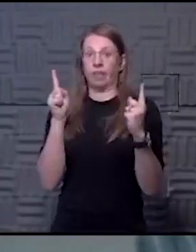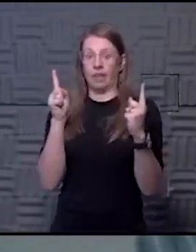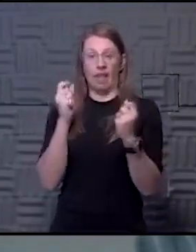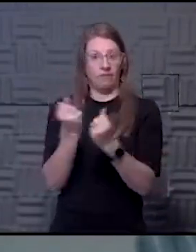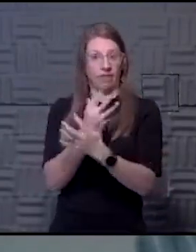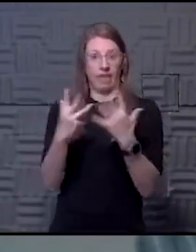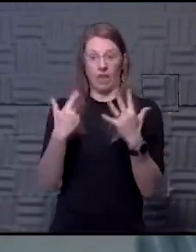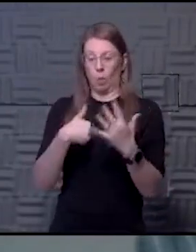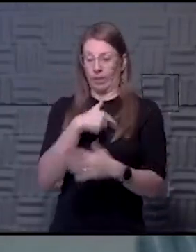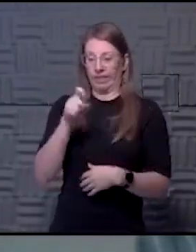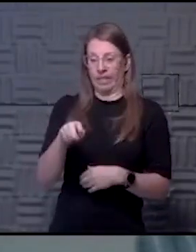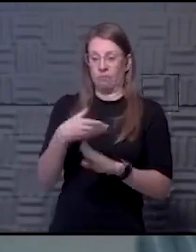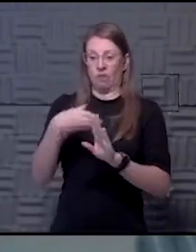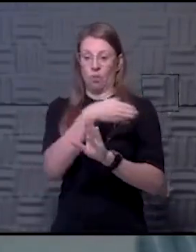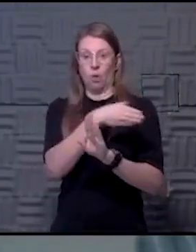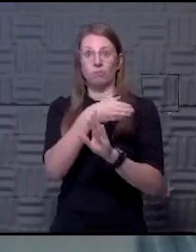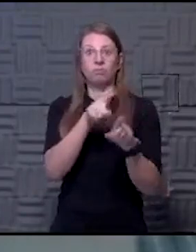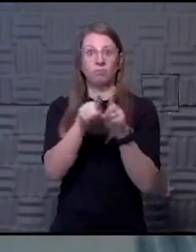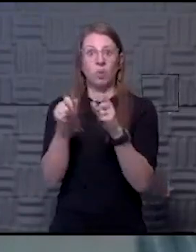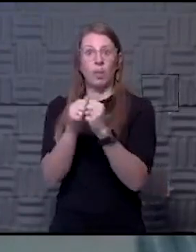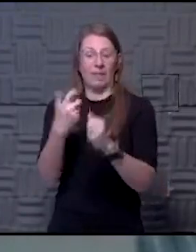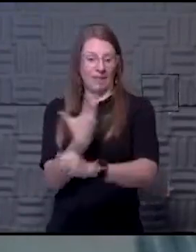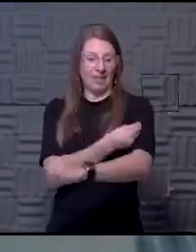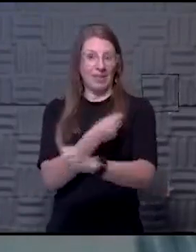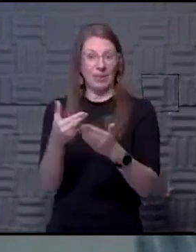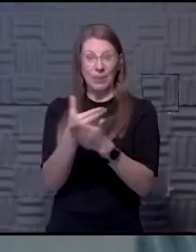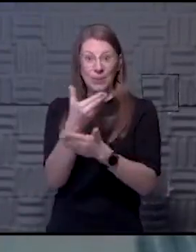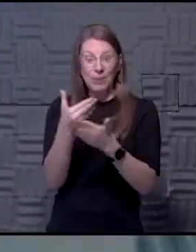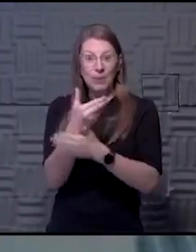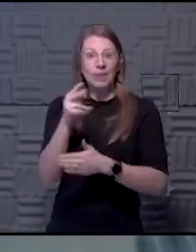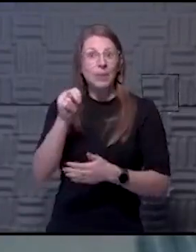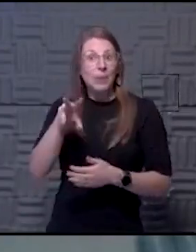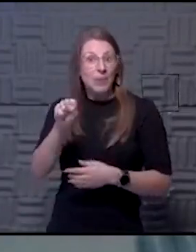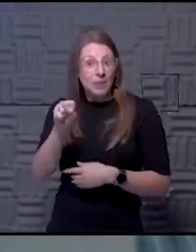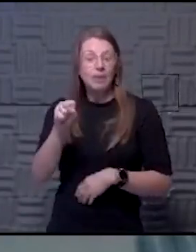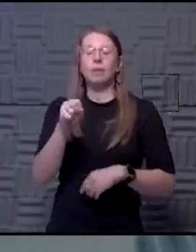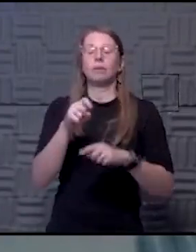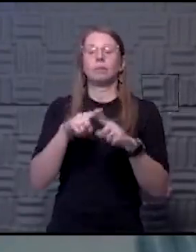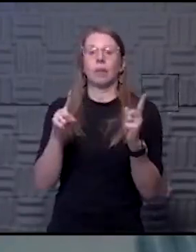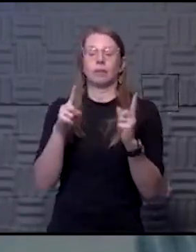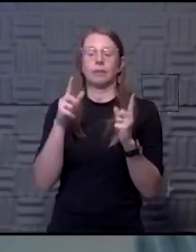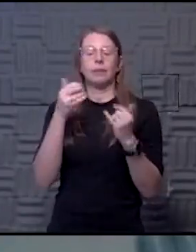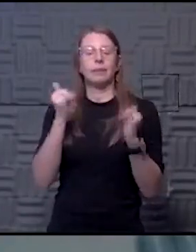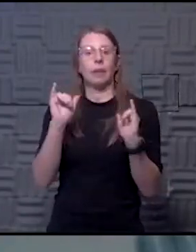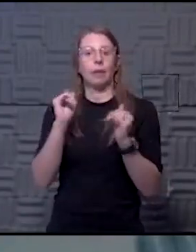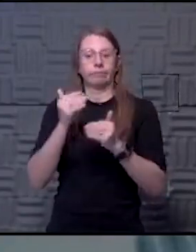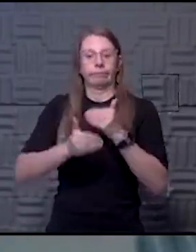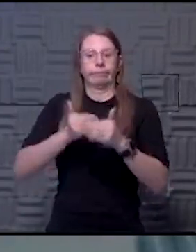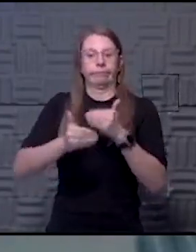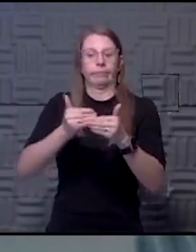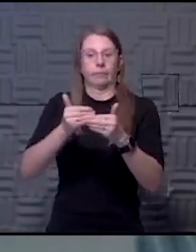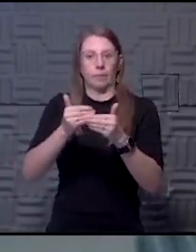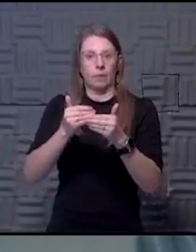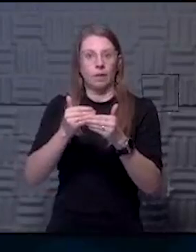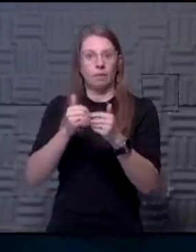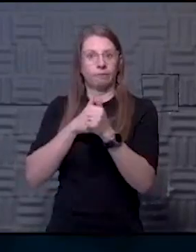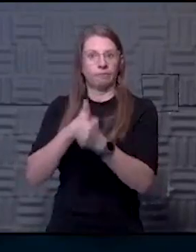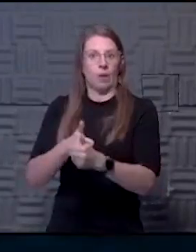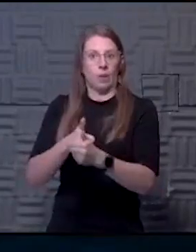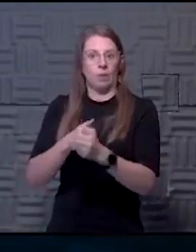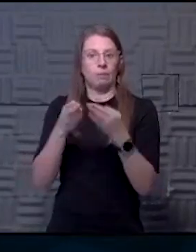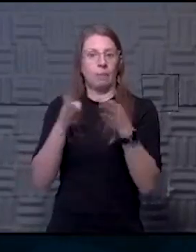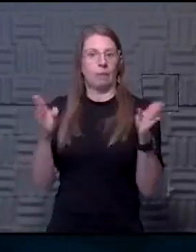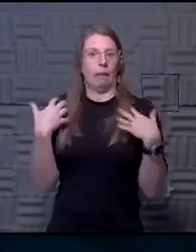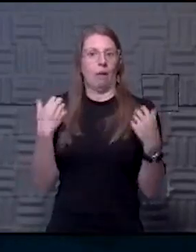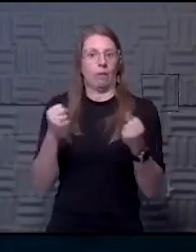needed before. Even with the vaccine news, it will still be a while. And so we hope people are just heeding that good public health advice. That's right. And